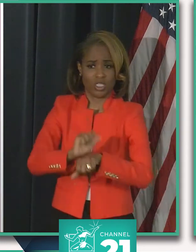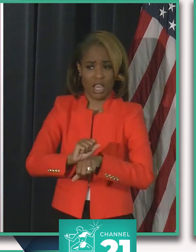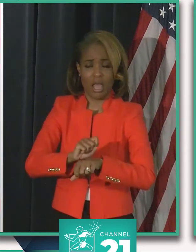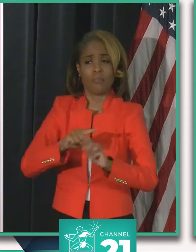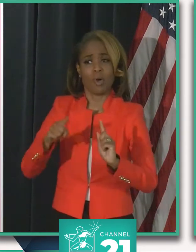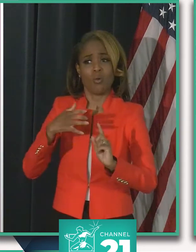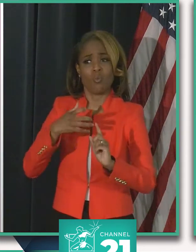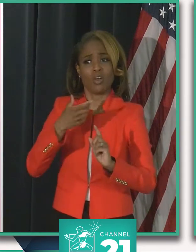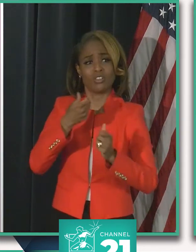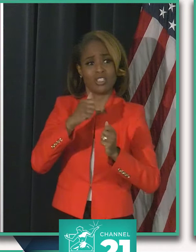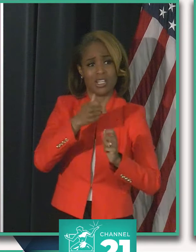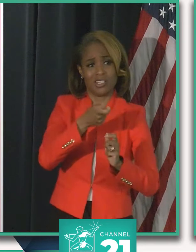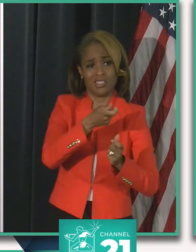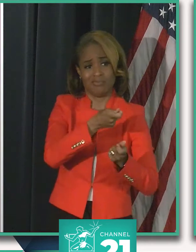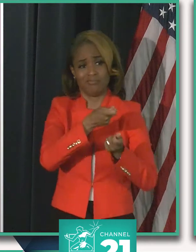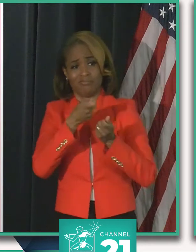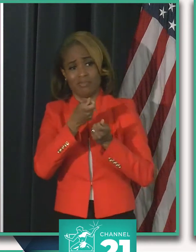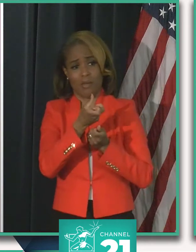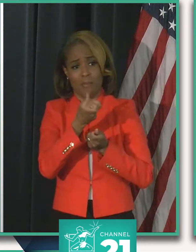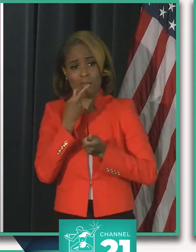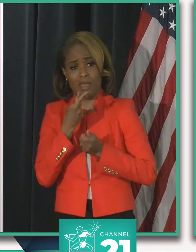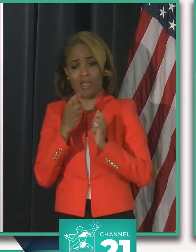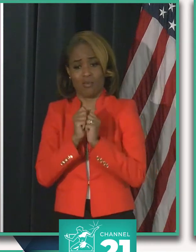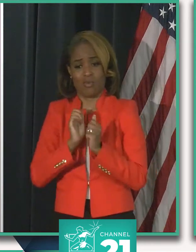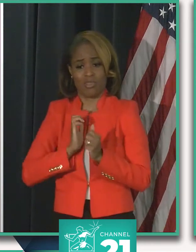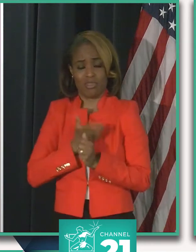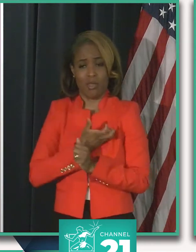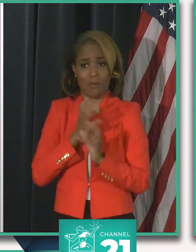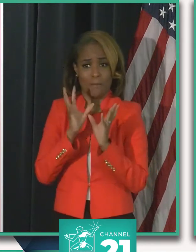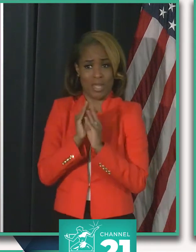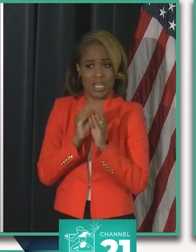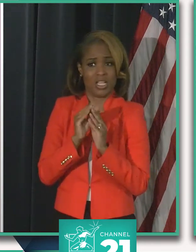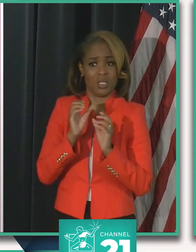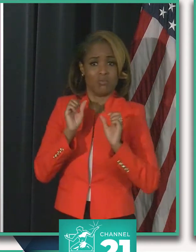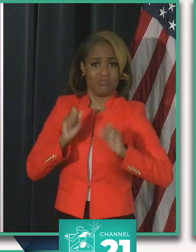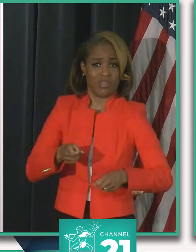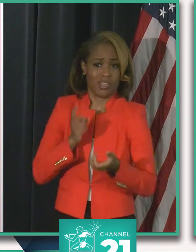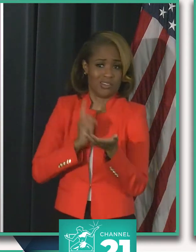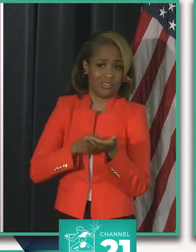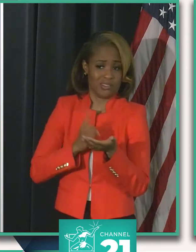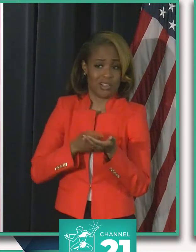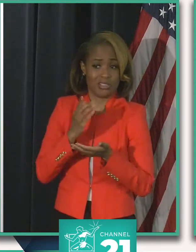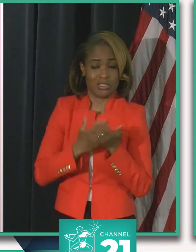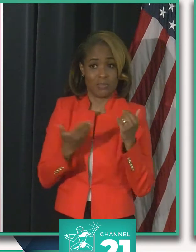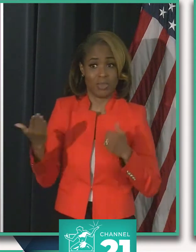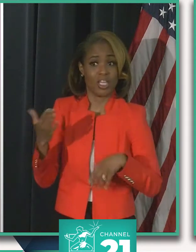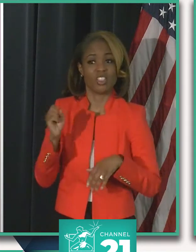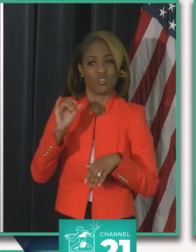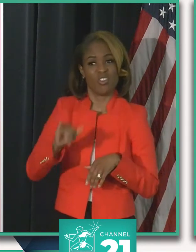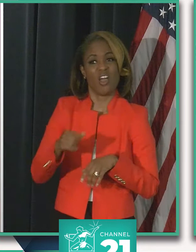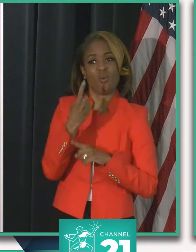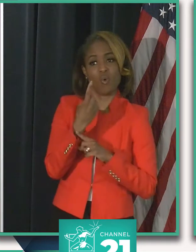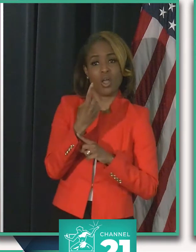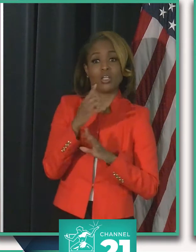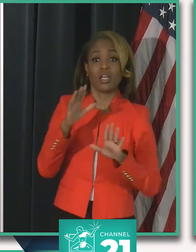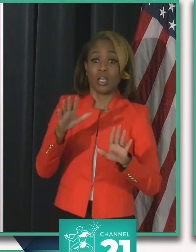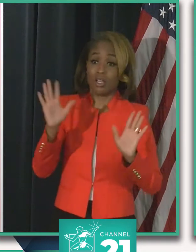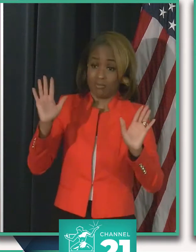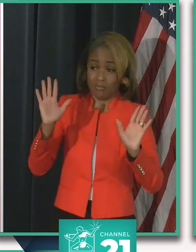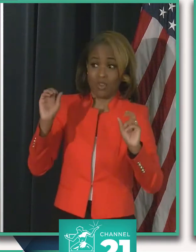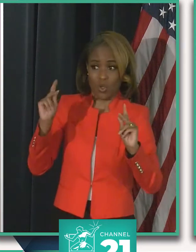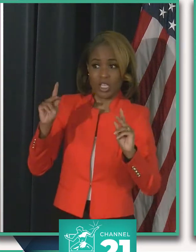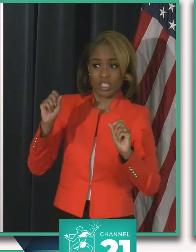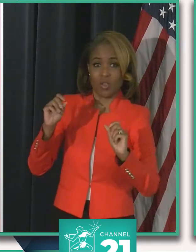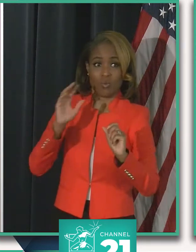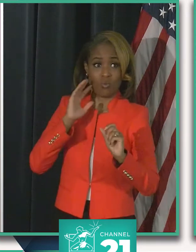to one of our meetings. So we can discuss some things. That was one thing. So I would say we'll